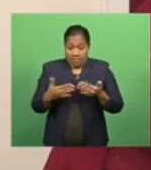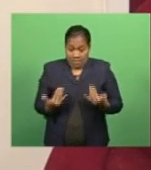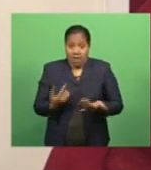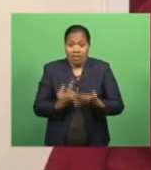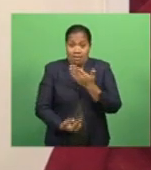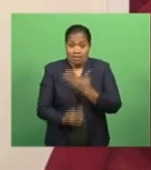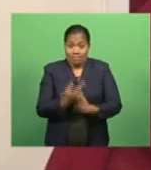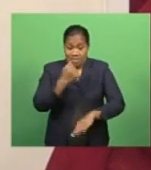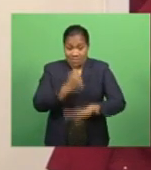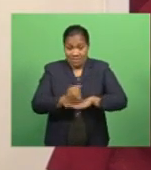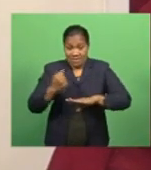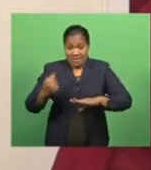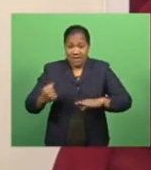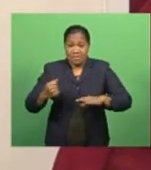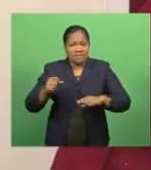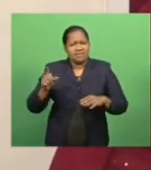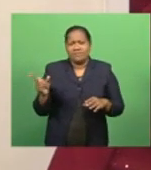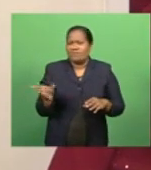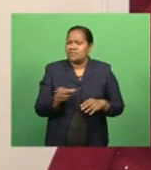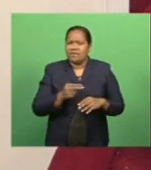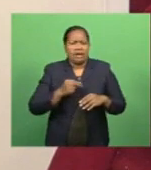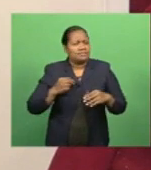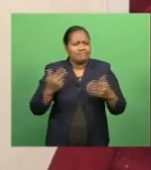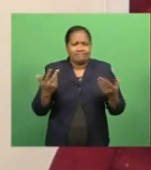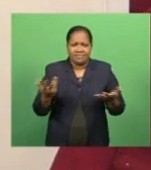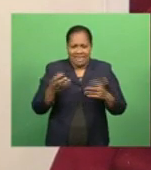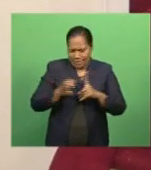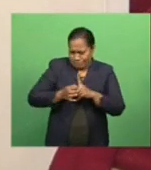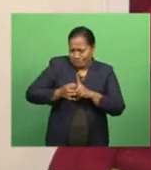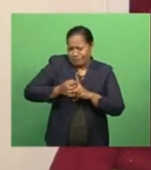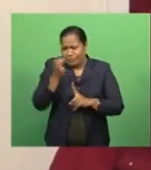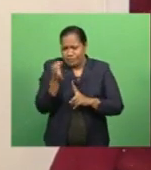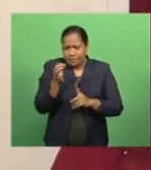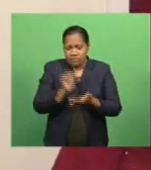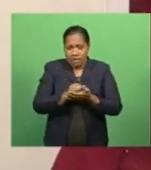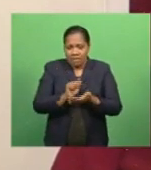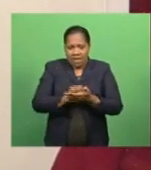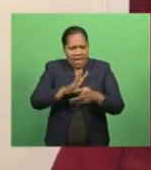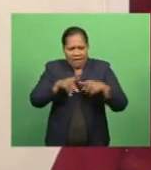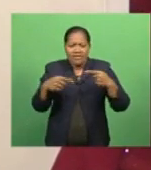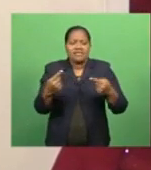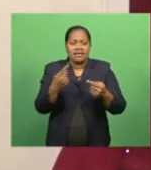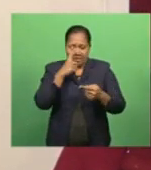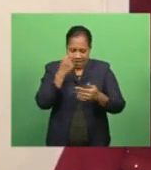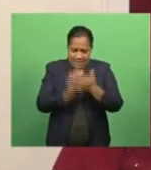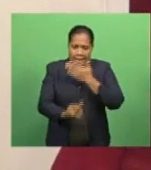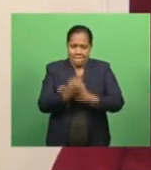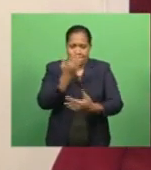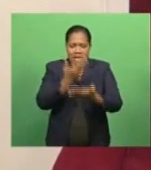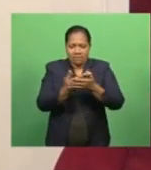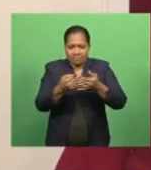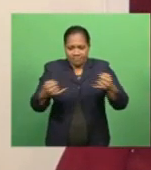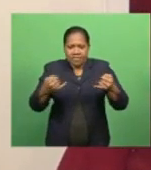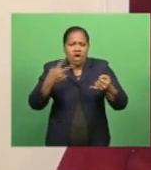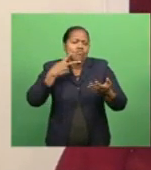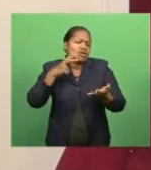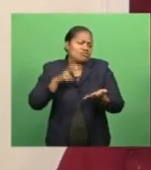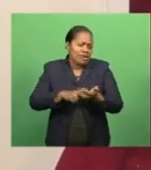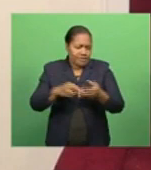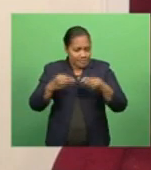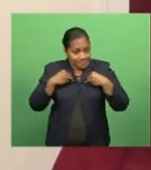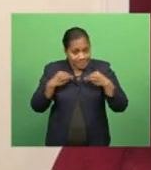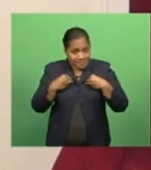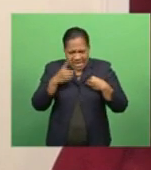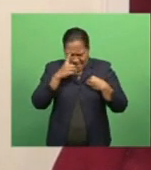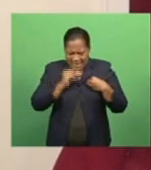government has done so much of the improvement that everything can be done online. This like the registration of the business, you can register